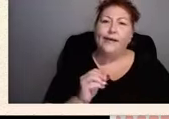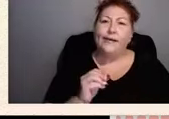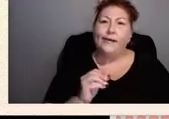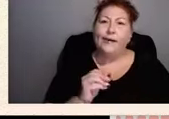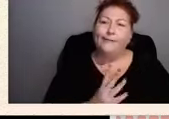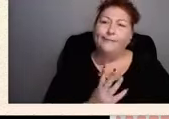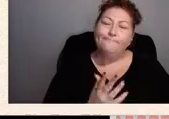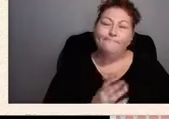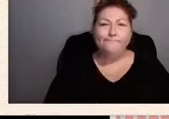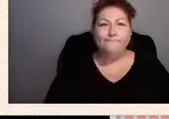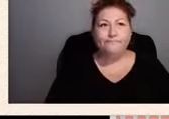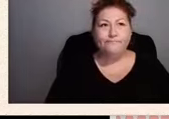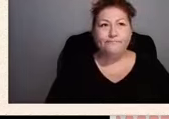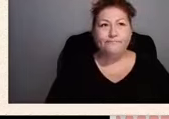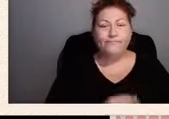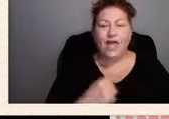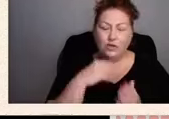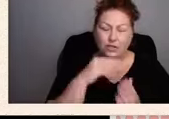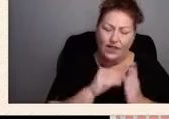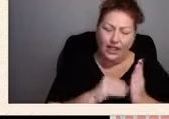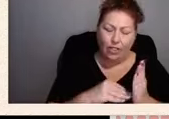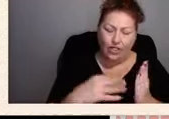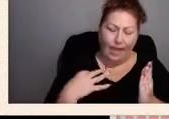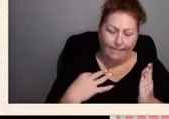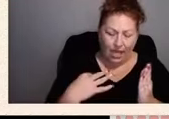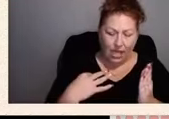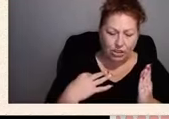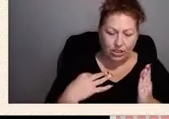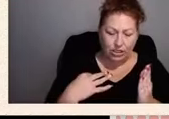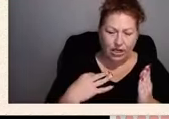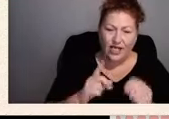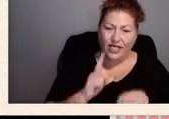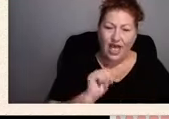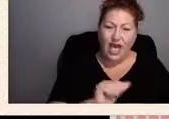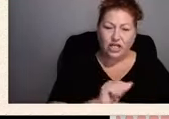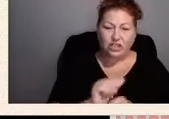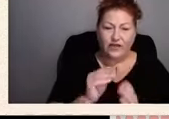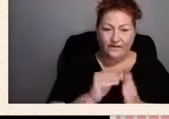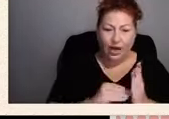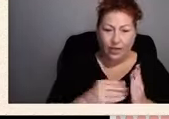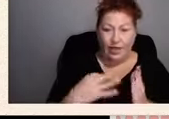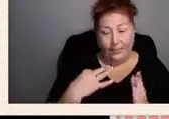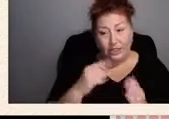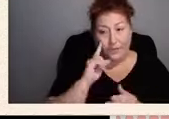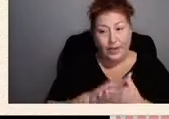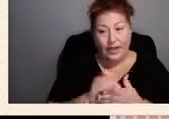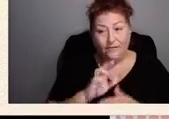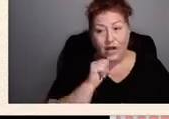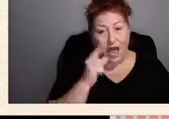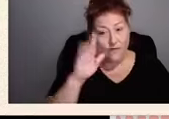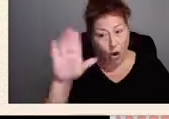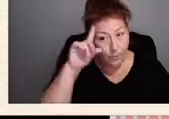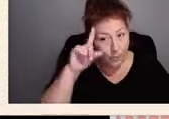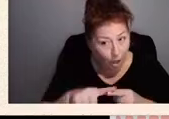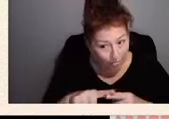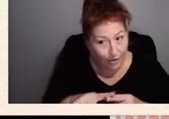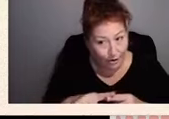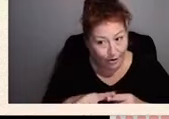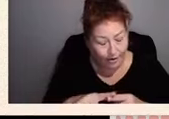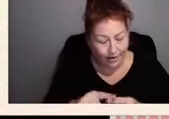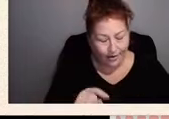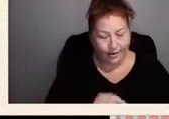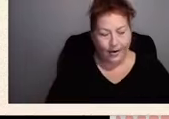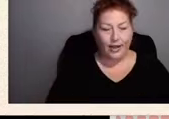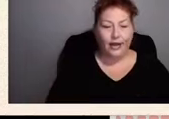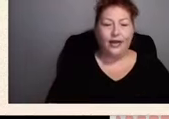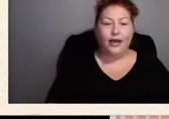I was filling out the application, we actually filled out the application, believe it or not, for her brother. And the